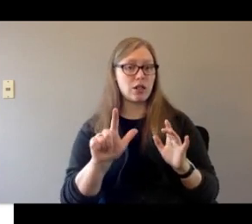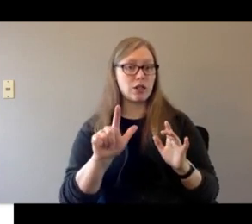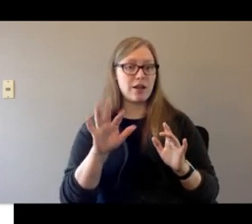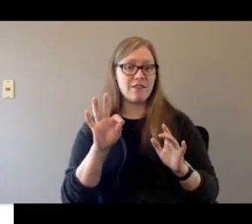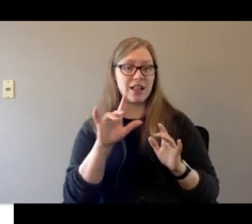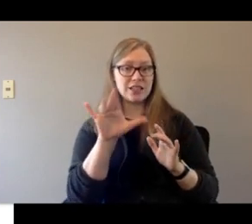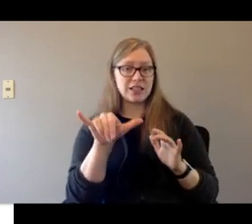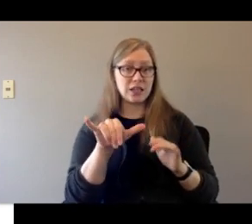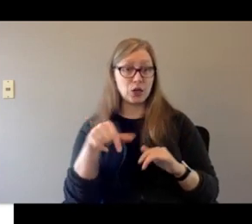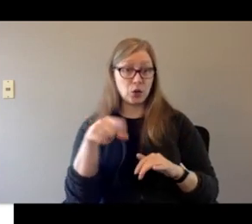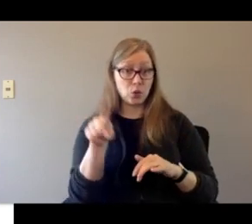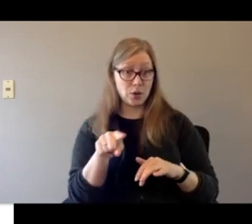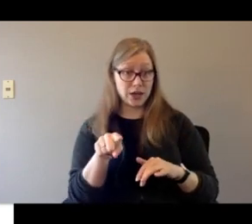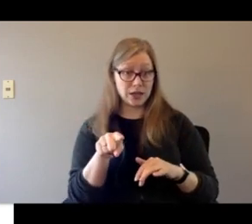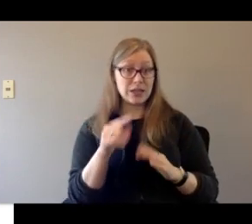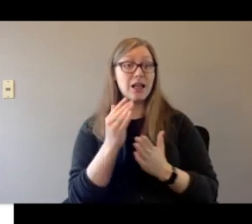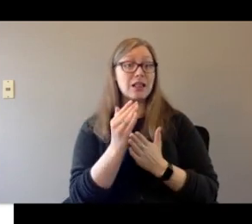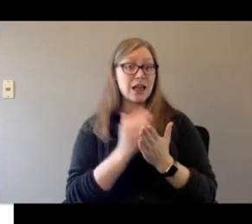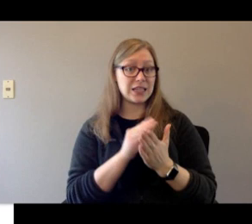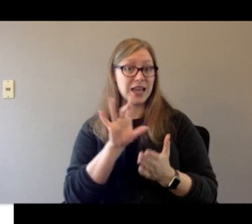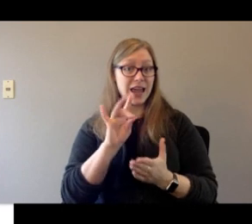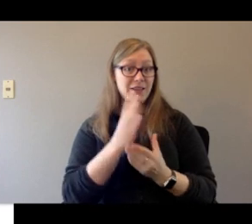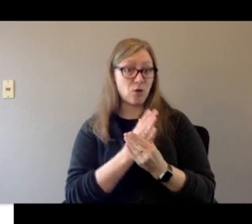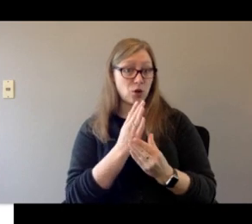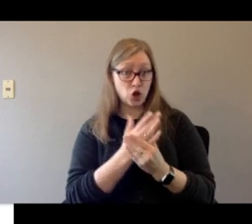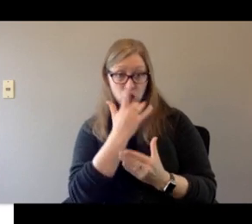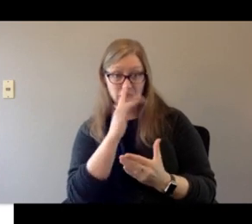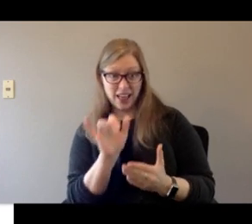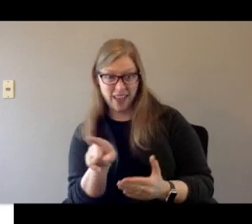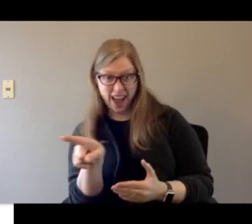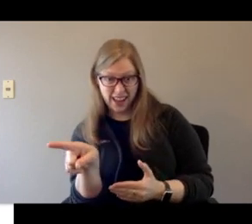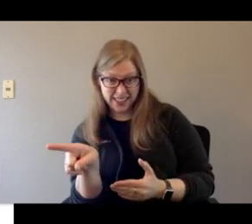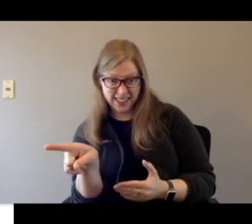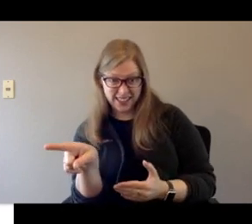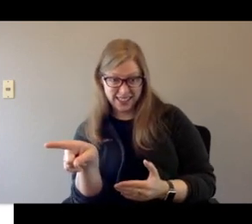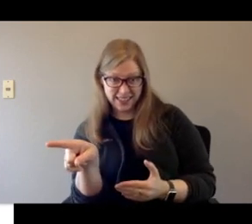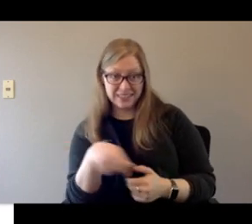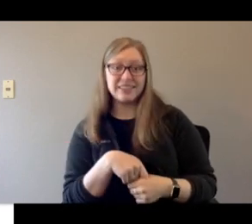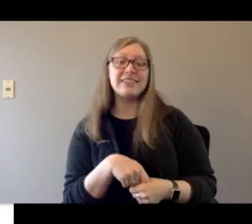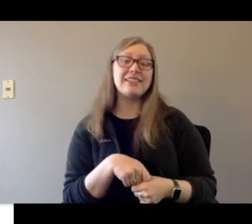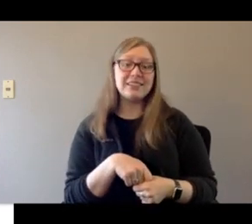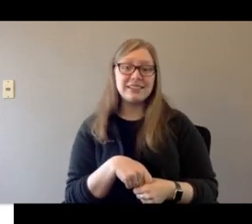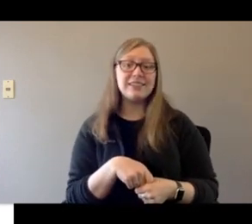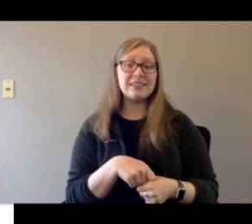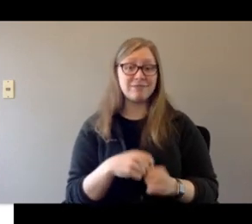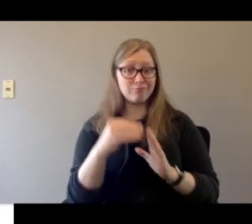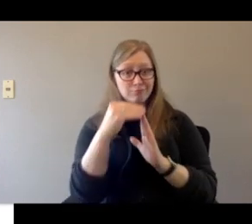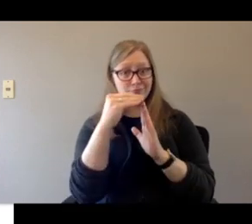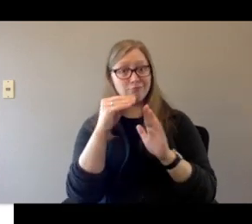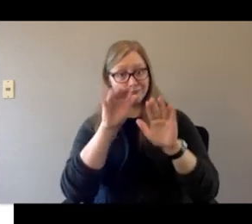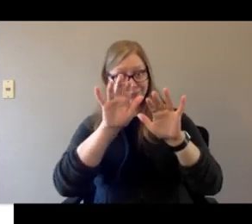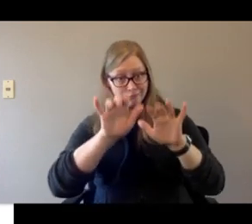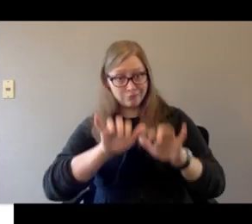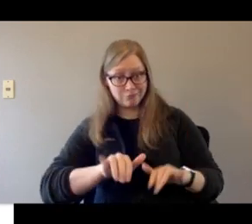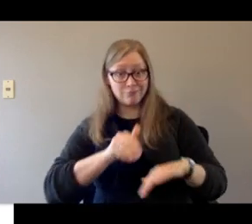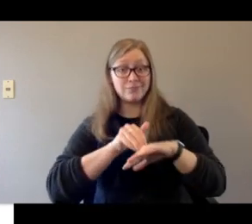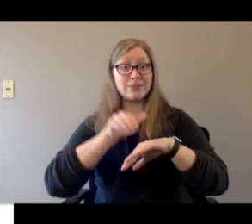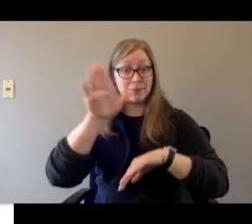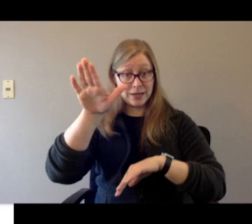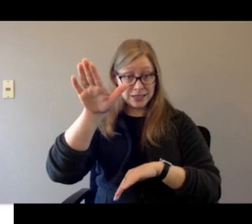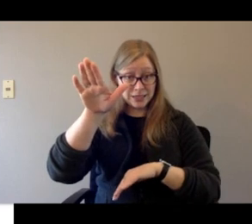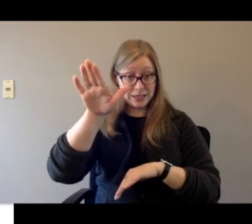the lesson 8 folder. Looks like this, logical fallacies quiz. You're going to complete that and submit